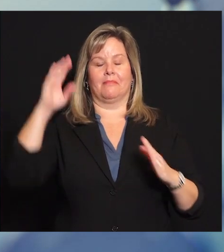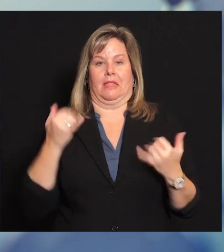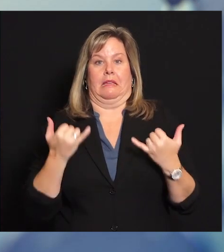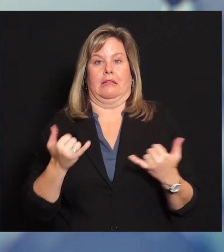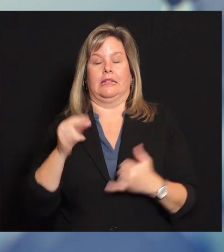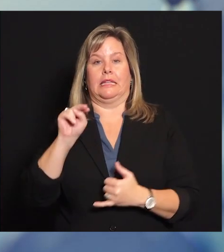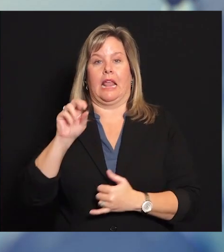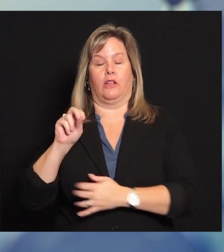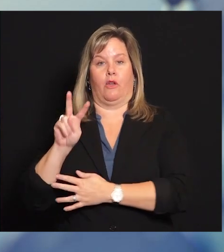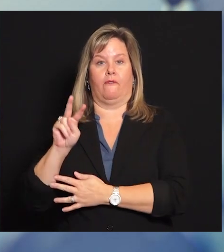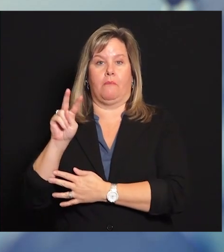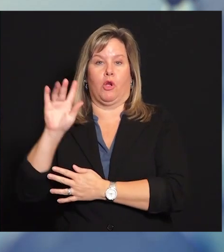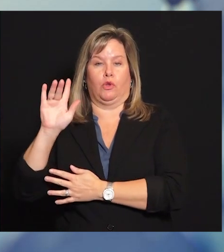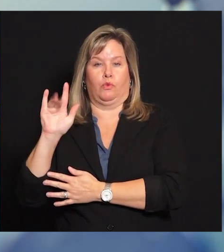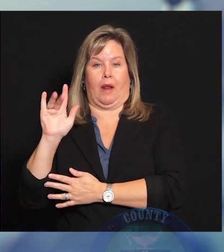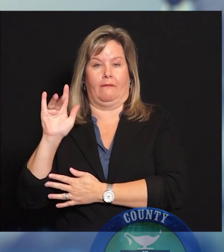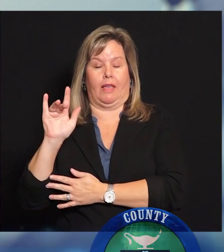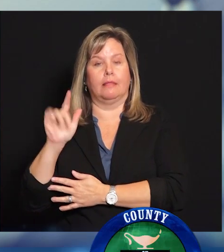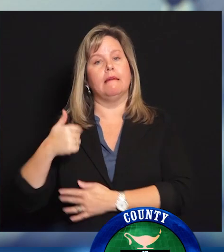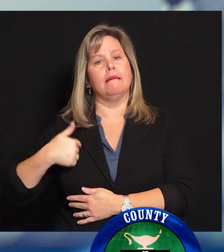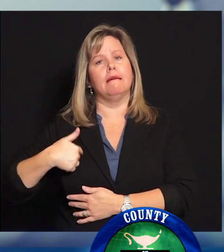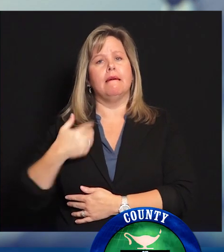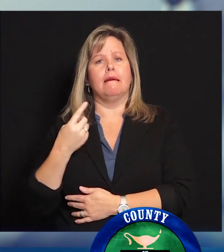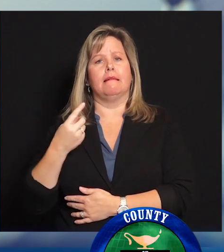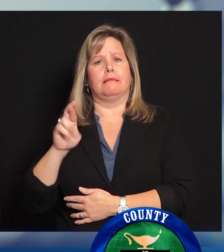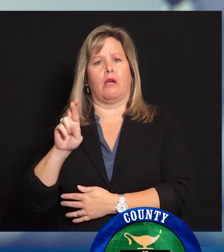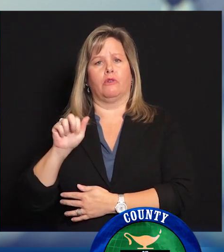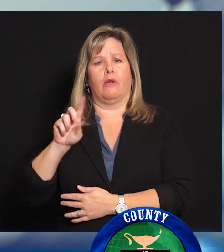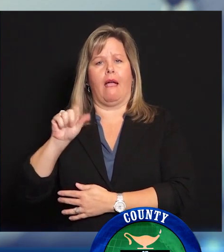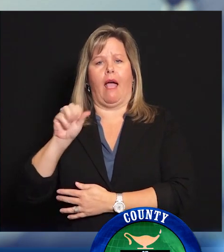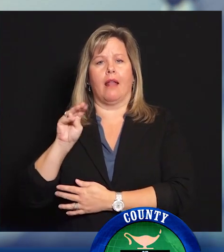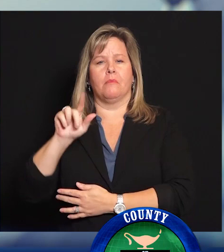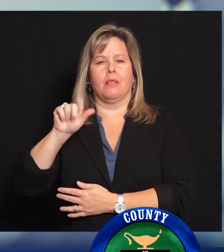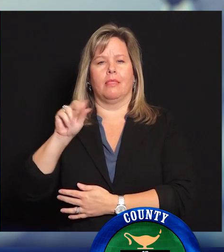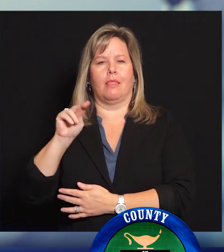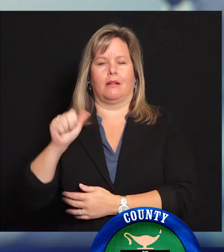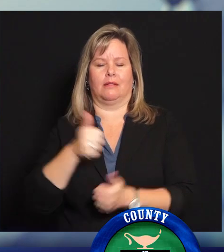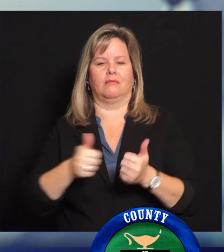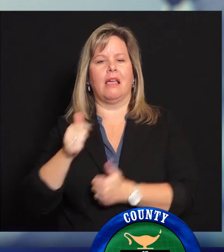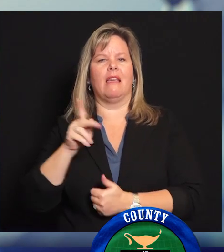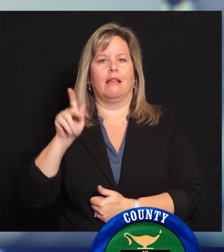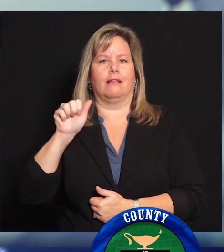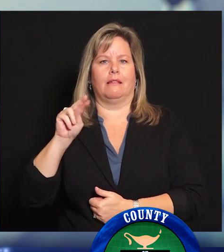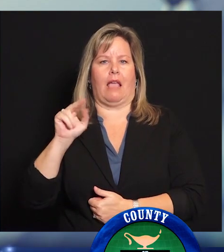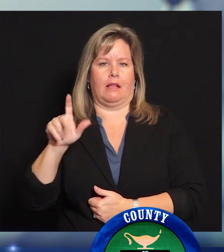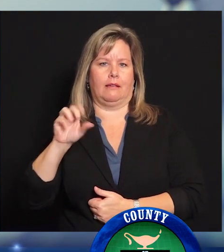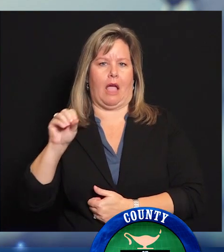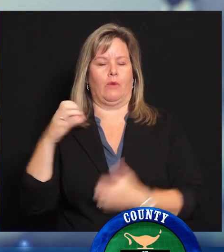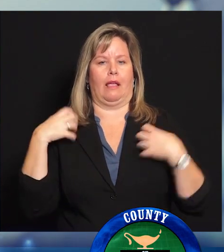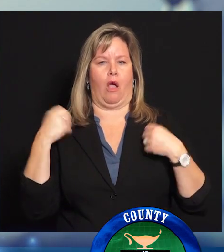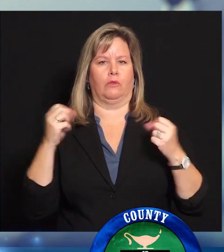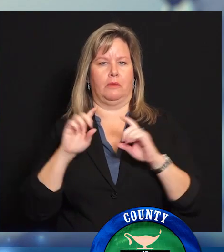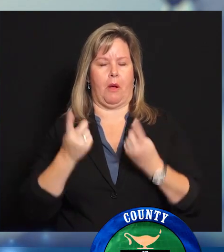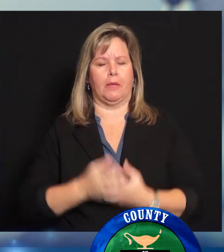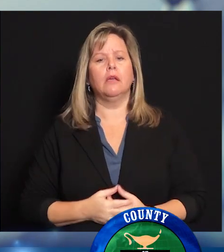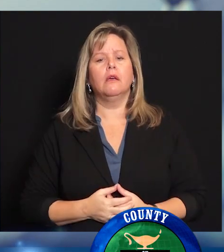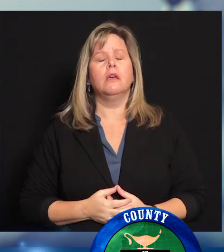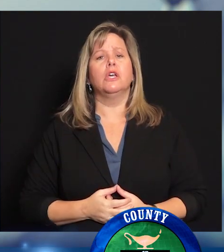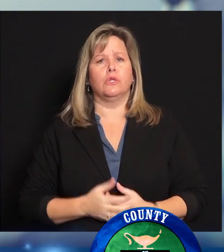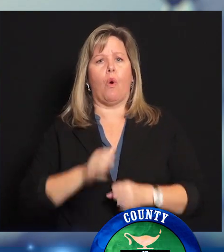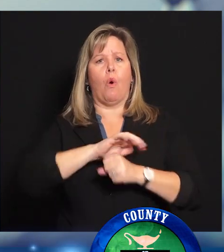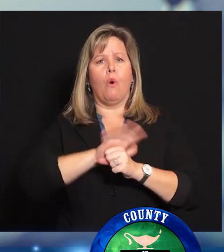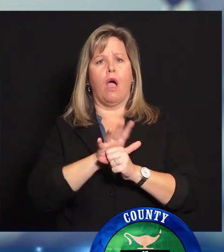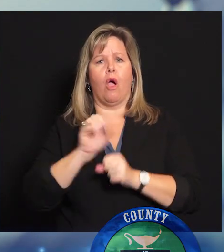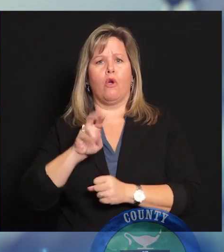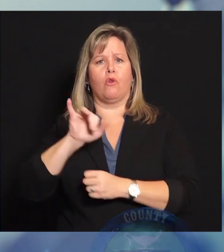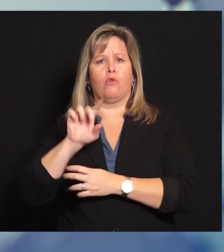Hello everyone. Today is November the 25th. I'm Dr. Adam London, Director of the Kent County Health Department. COVID-19 seems to be getting closer